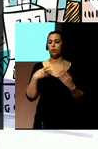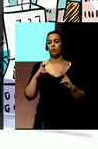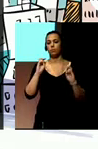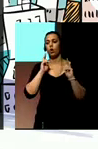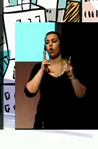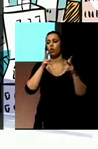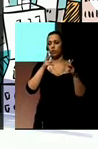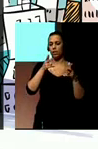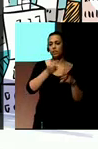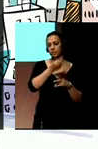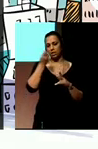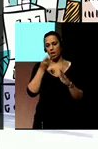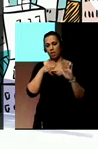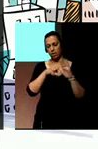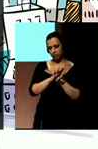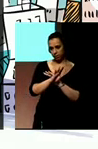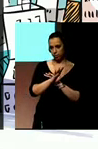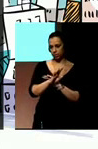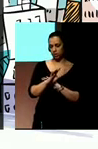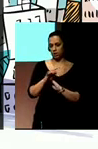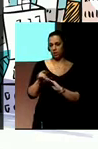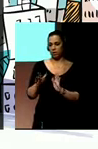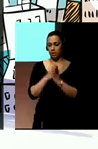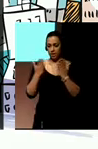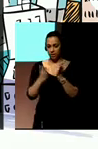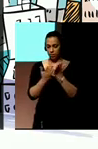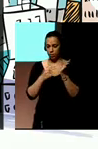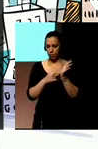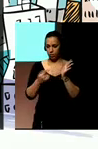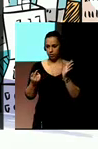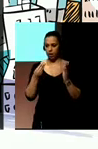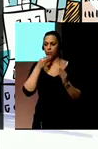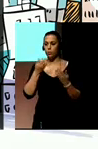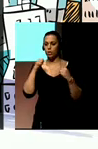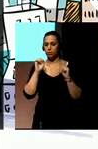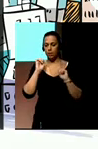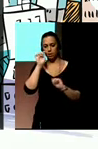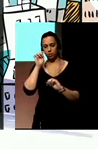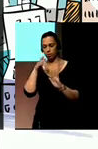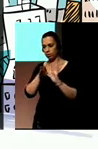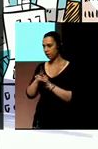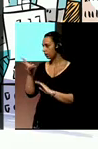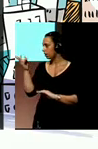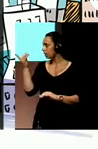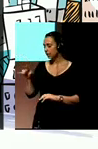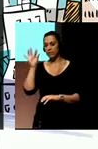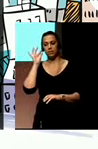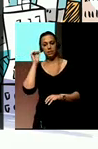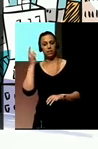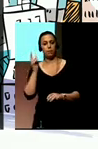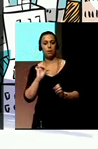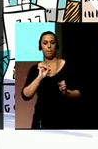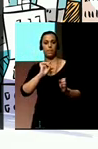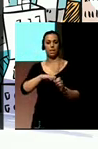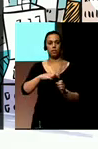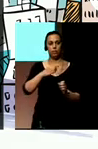last publishing is about accessible issues, good practices in accessible tourism.